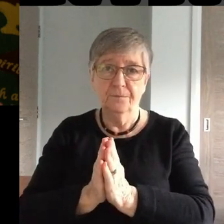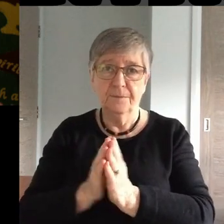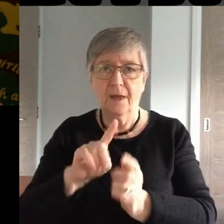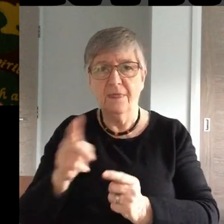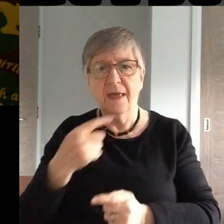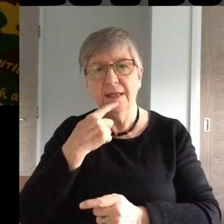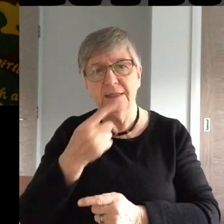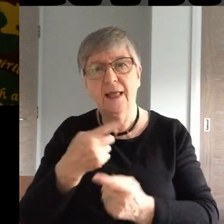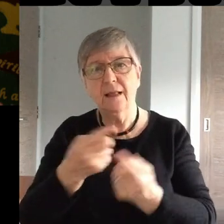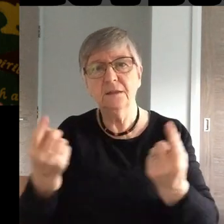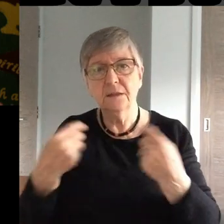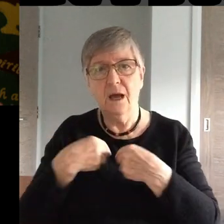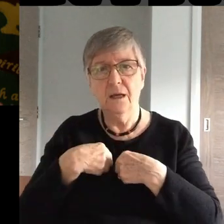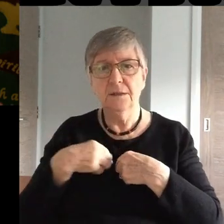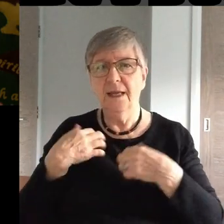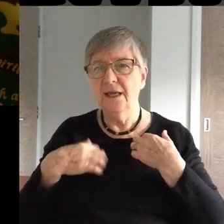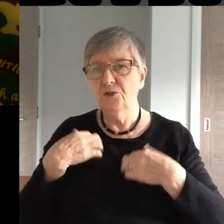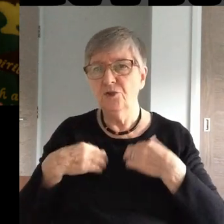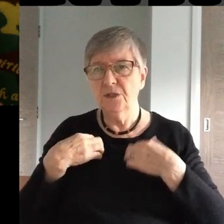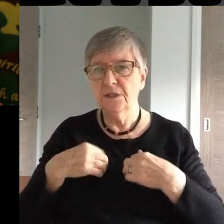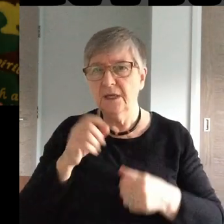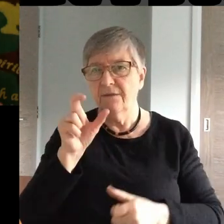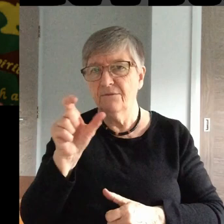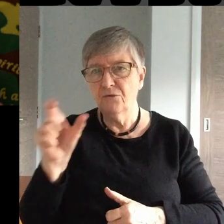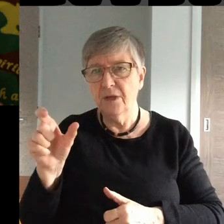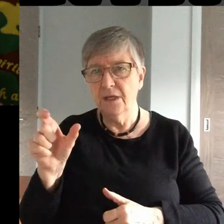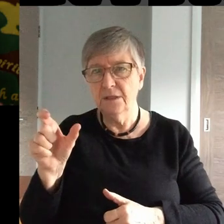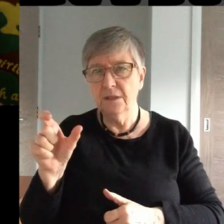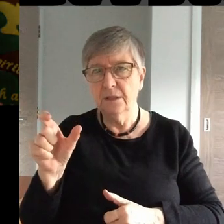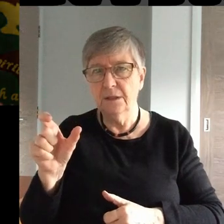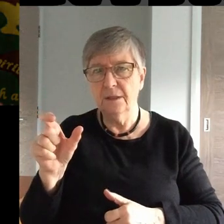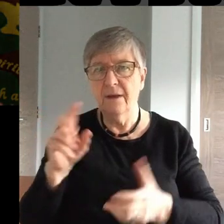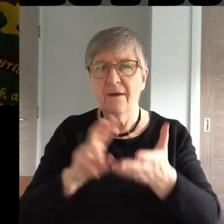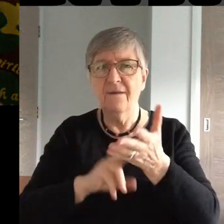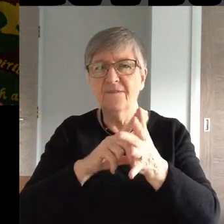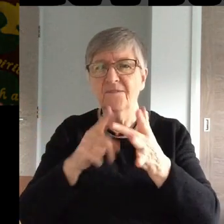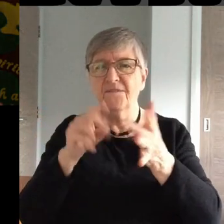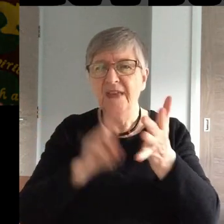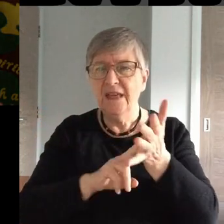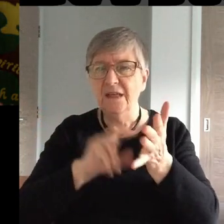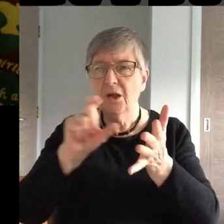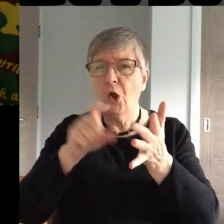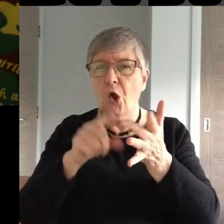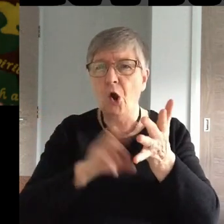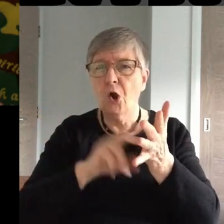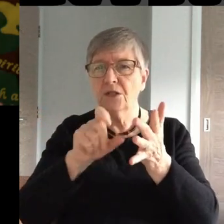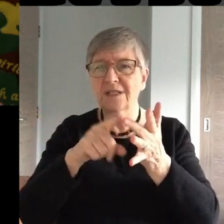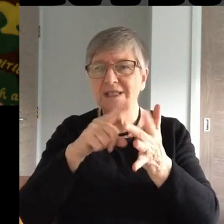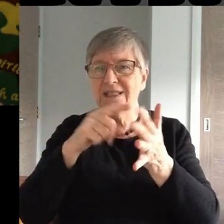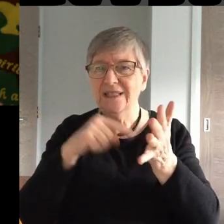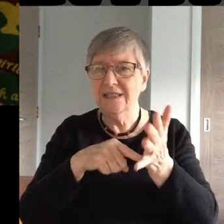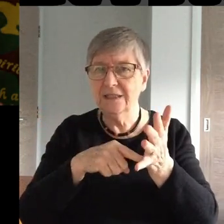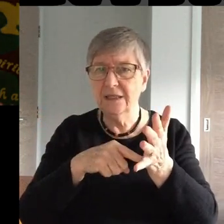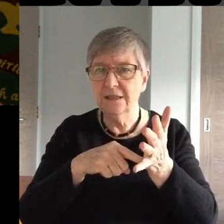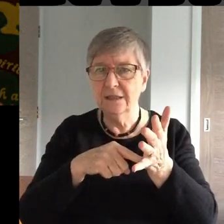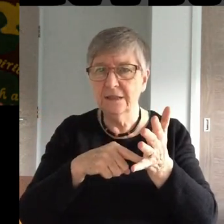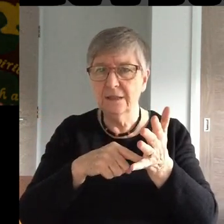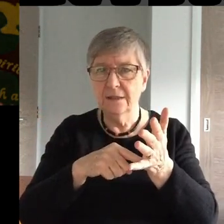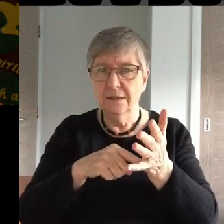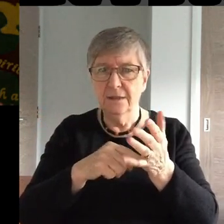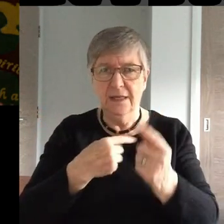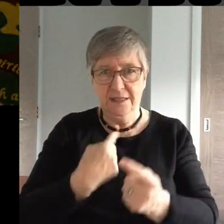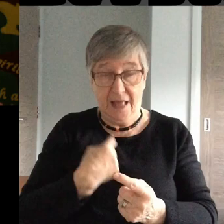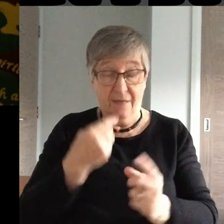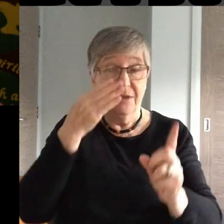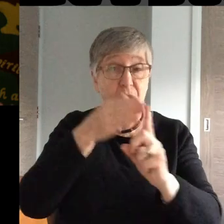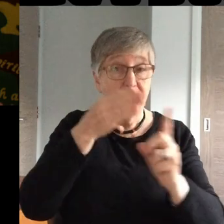And then he tells us this interesting phrase afterwards, vain conceit. Let nothing be done in selfish